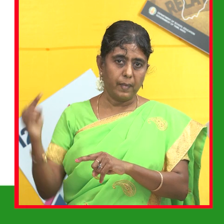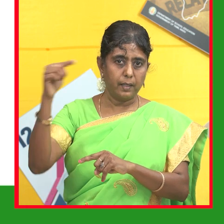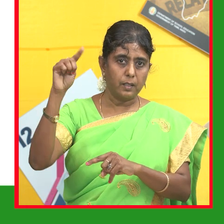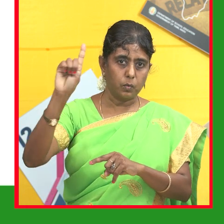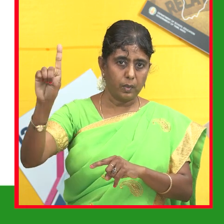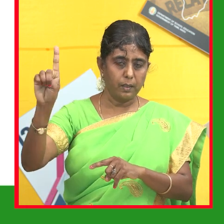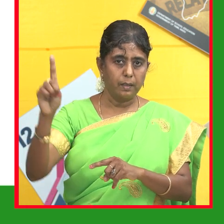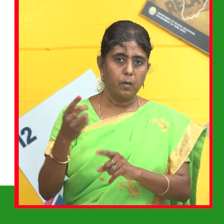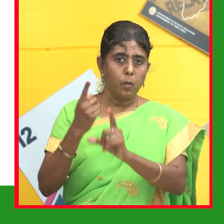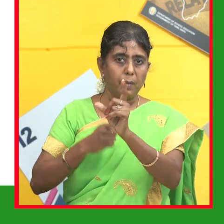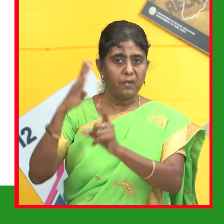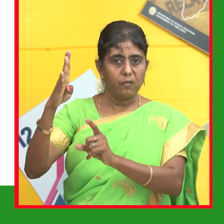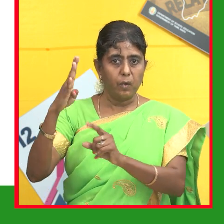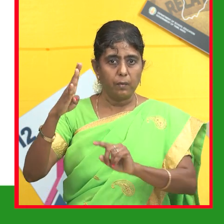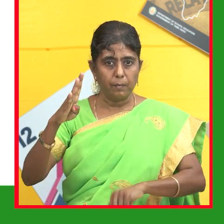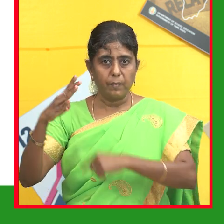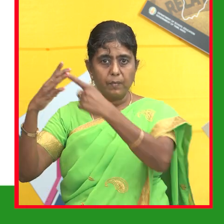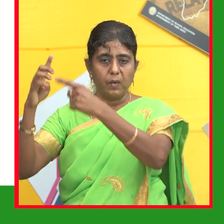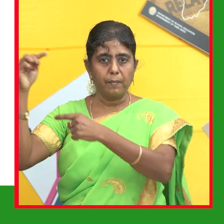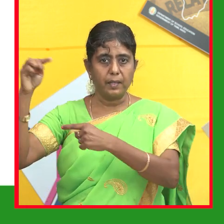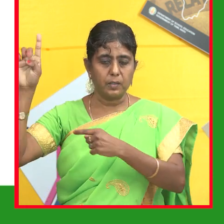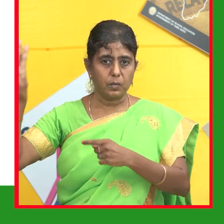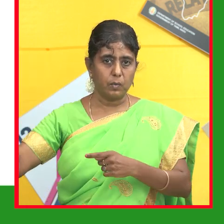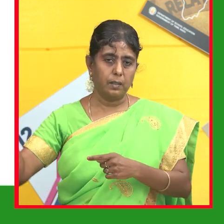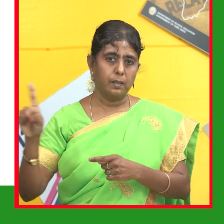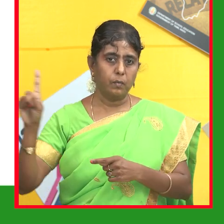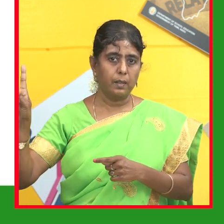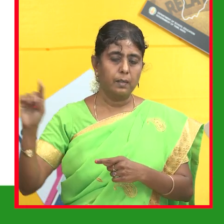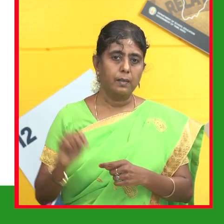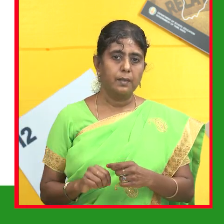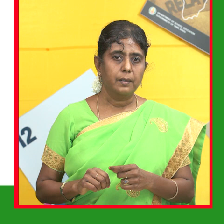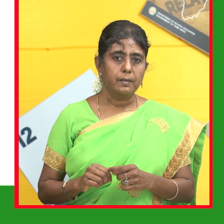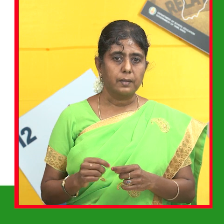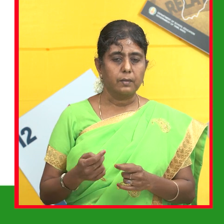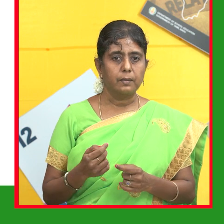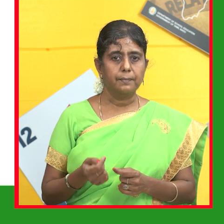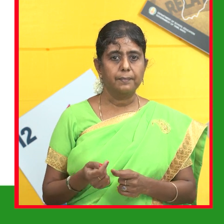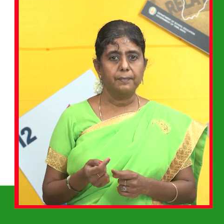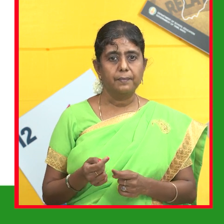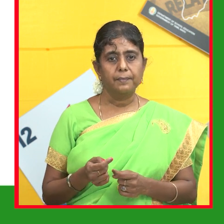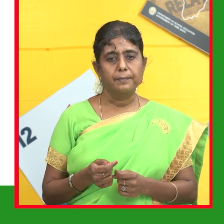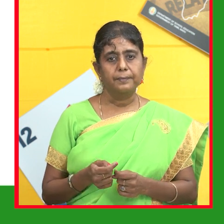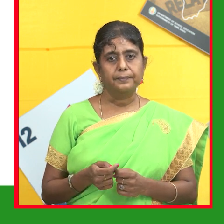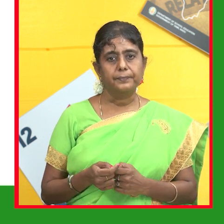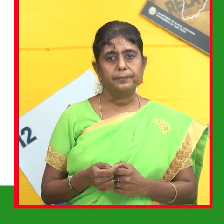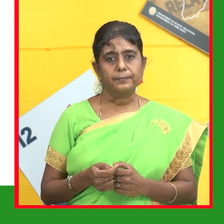minus 1. Here we have y power 4, here we have y. So 4 minus 1. That we can do that.